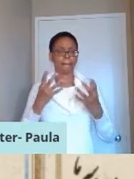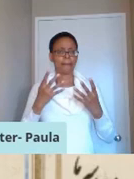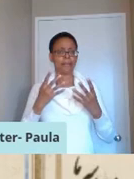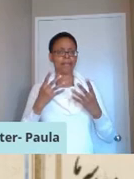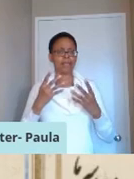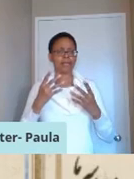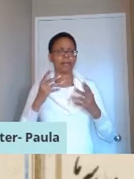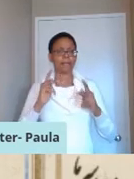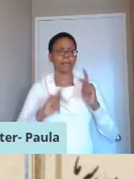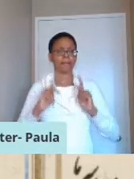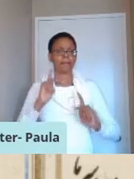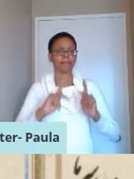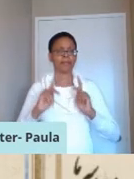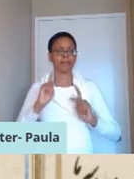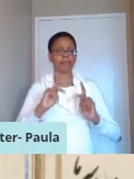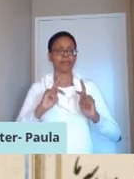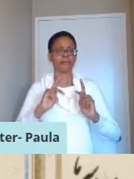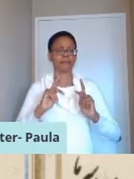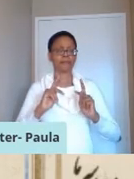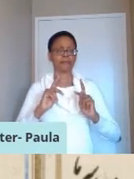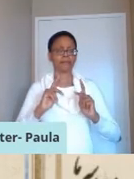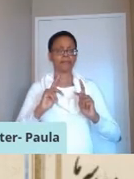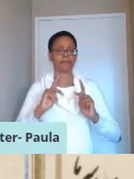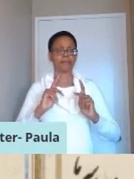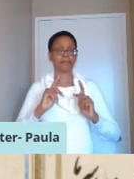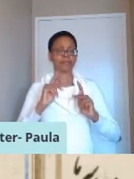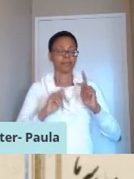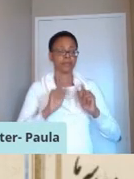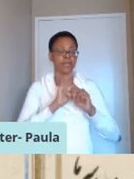mindful people, and those people who are